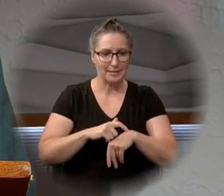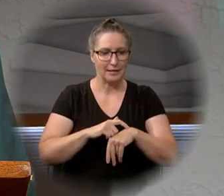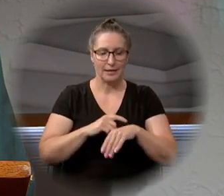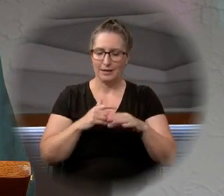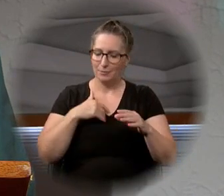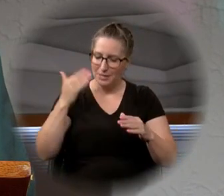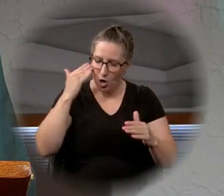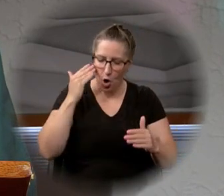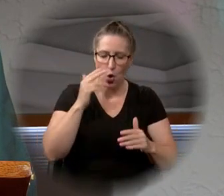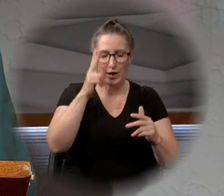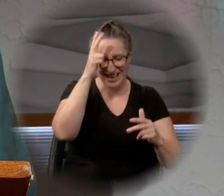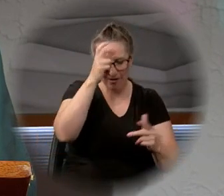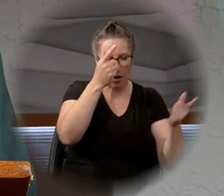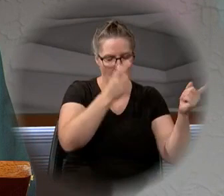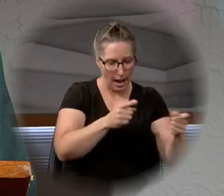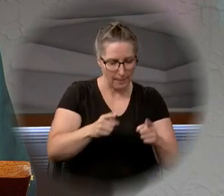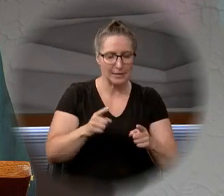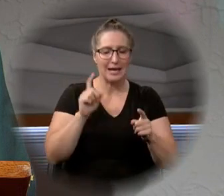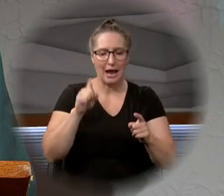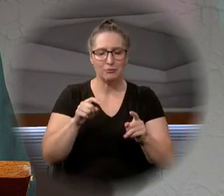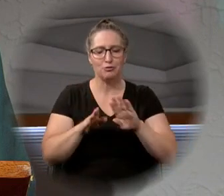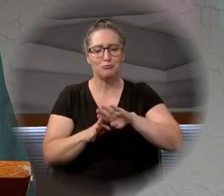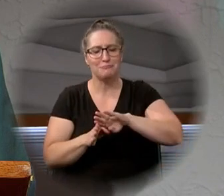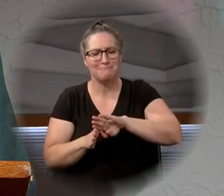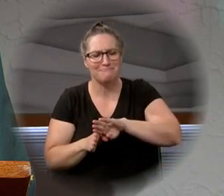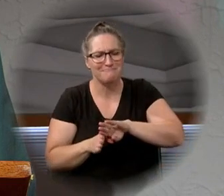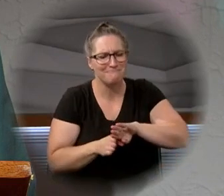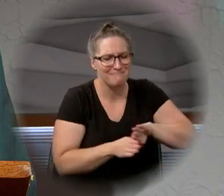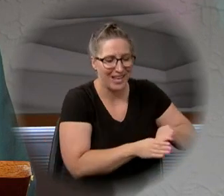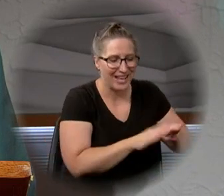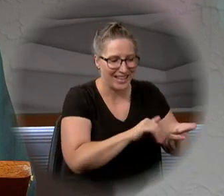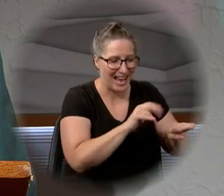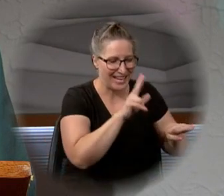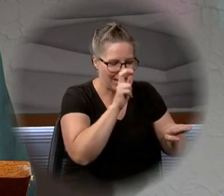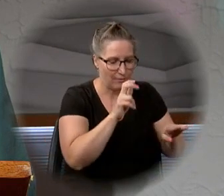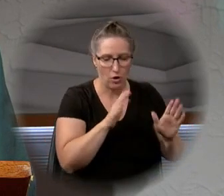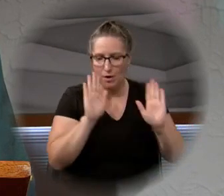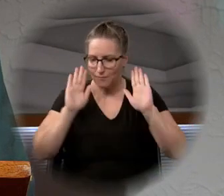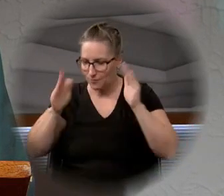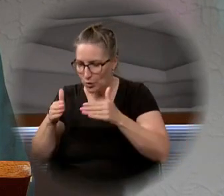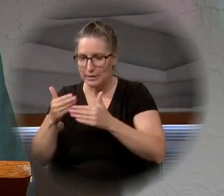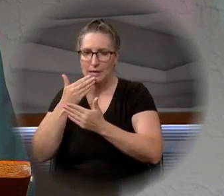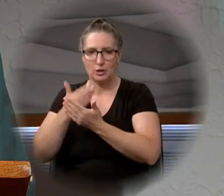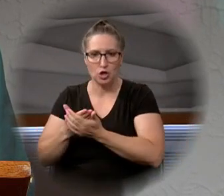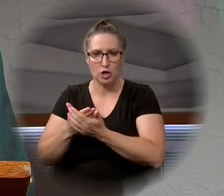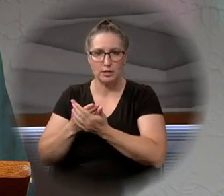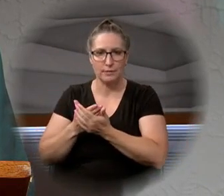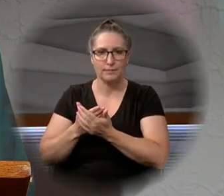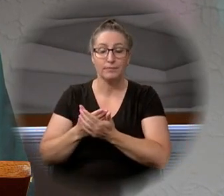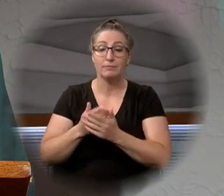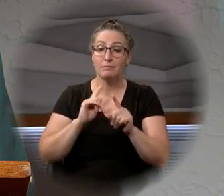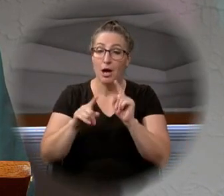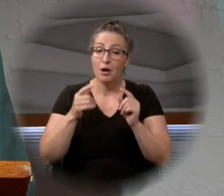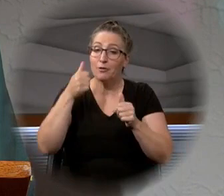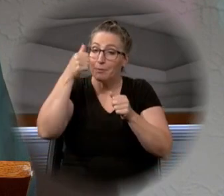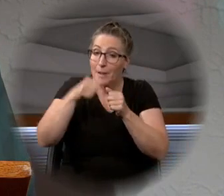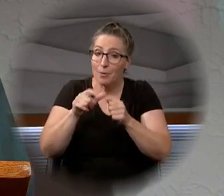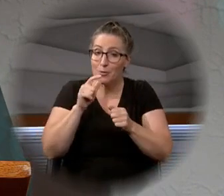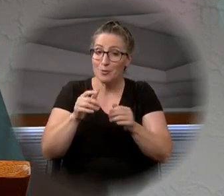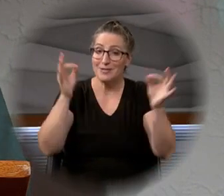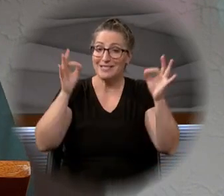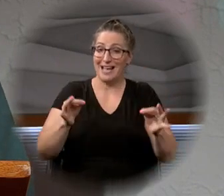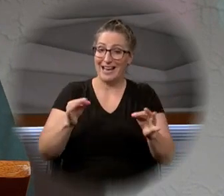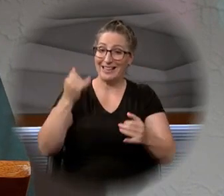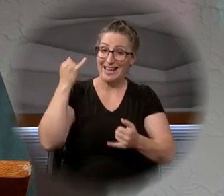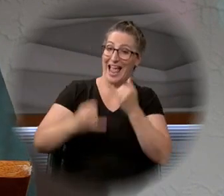evil in the world. And so this very patient God says, ultimately, God will have the last word. There will be